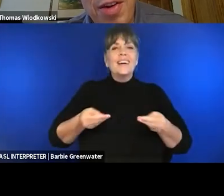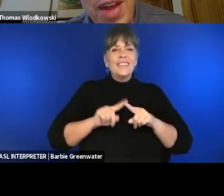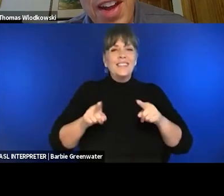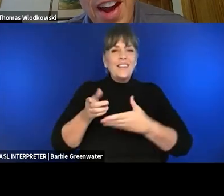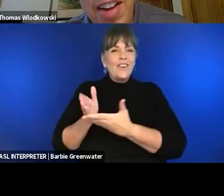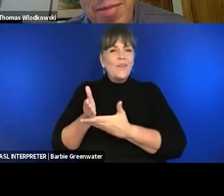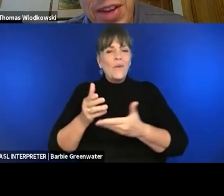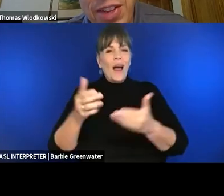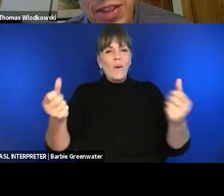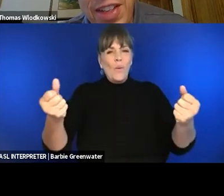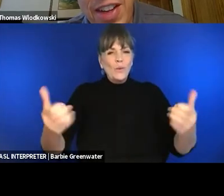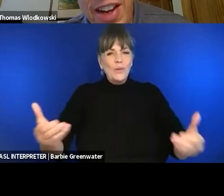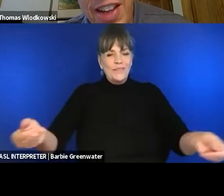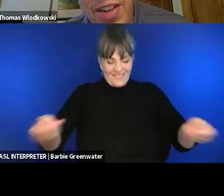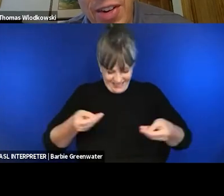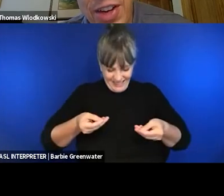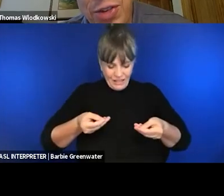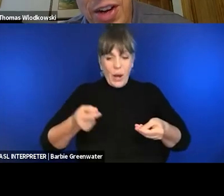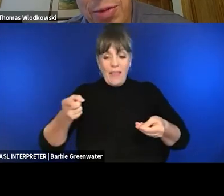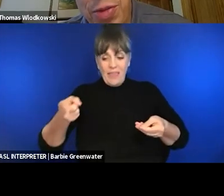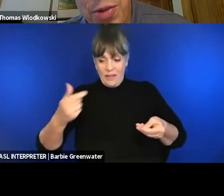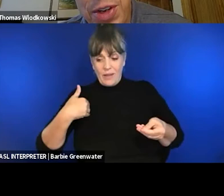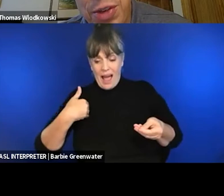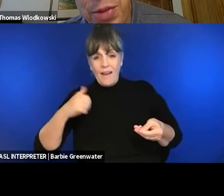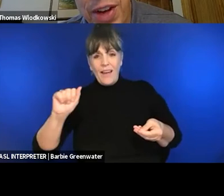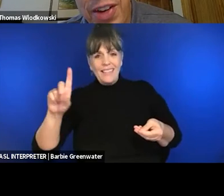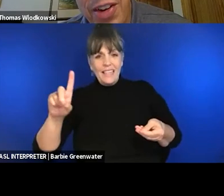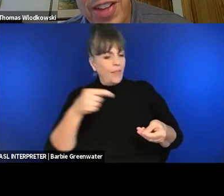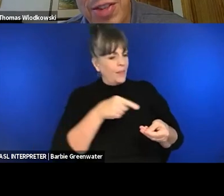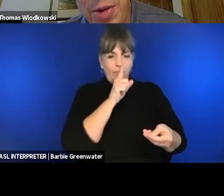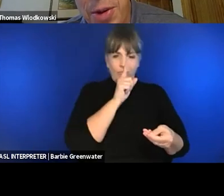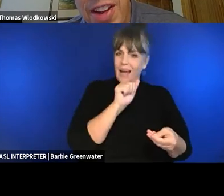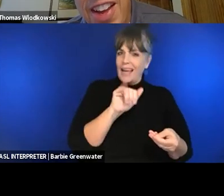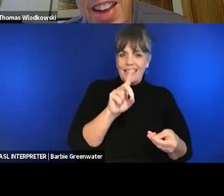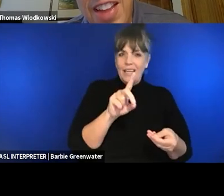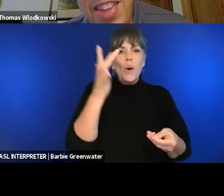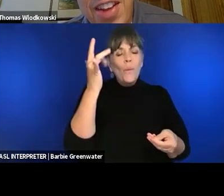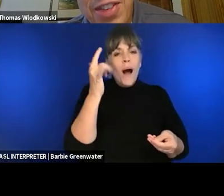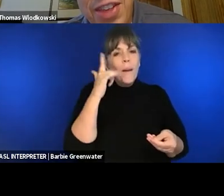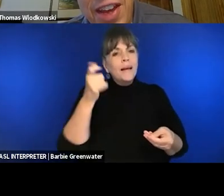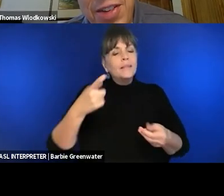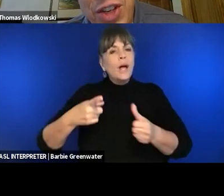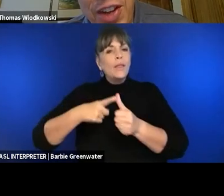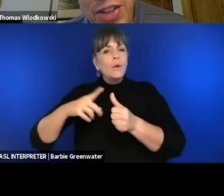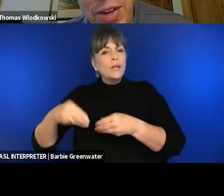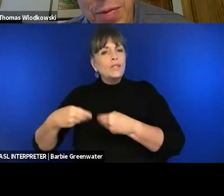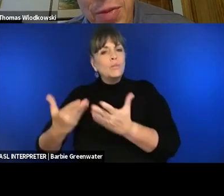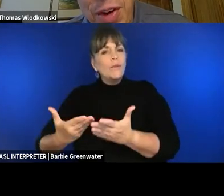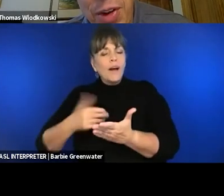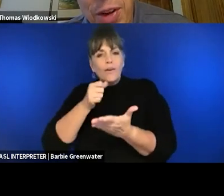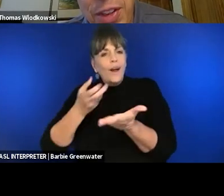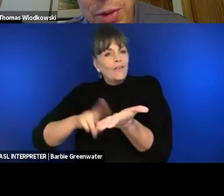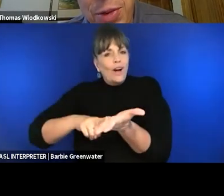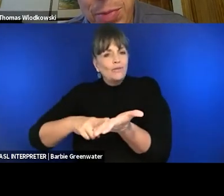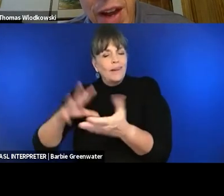the other may not, because it's not in their contract with the original provider. And so it does get challenging